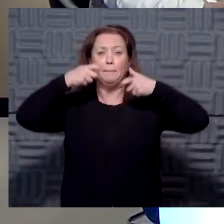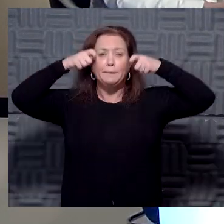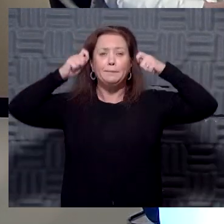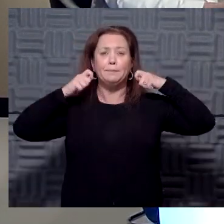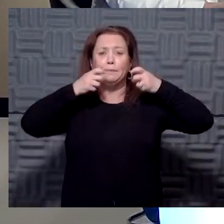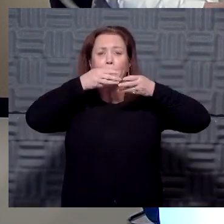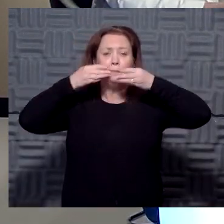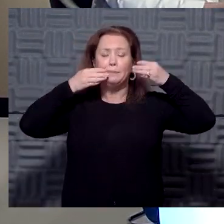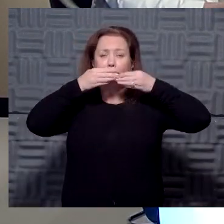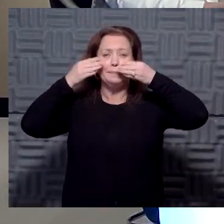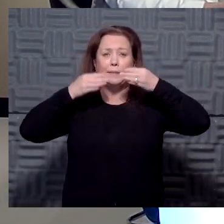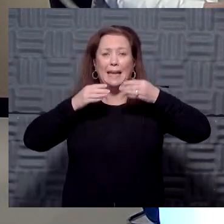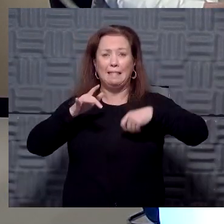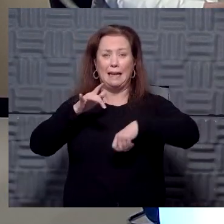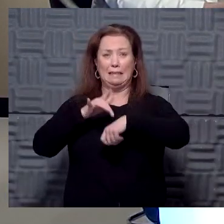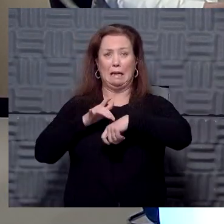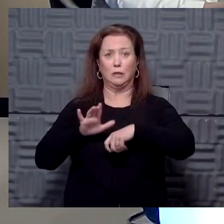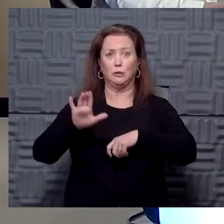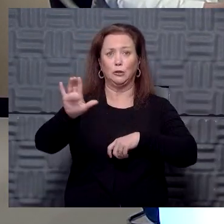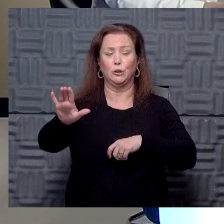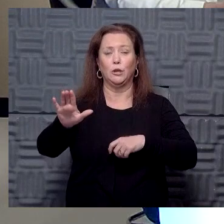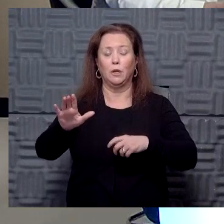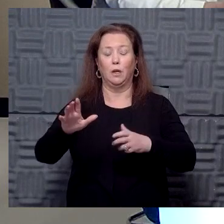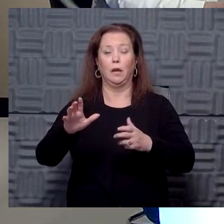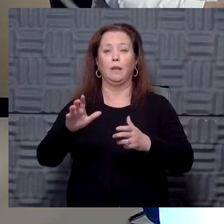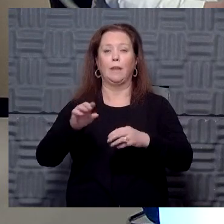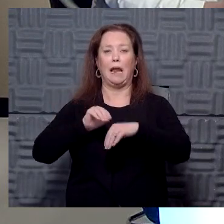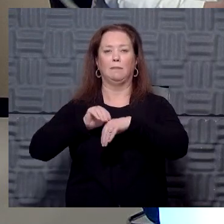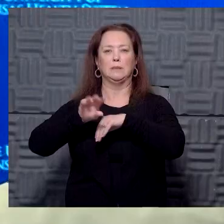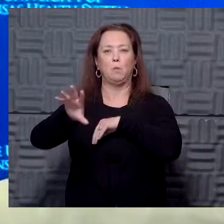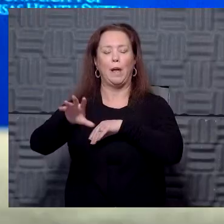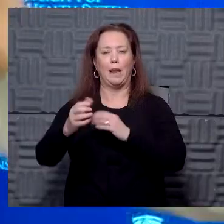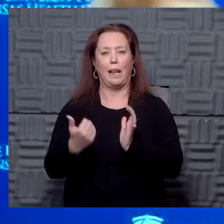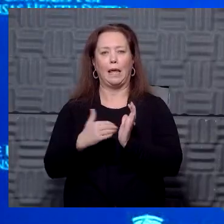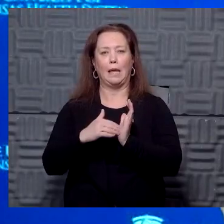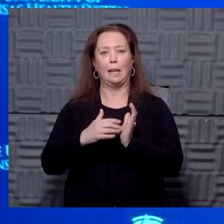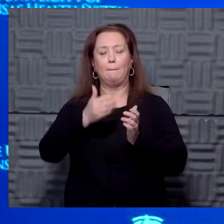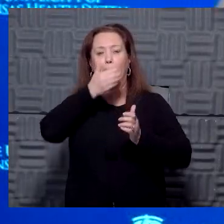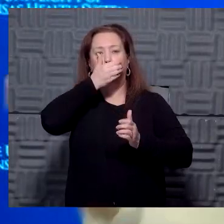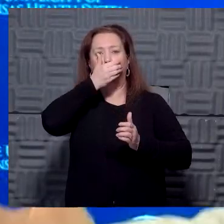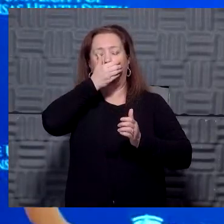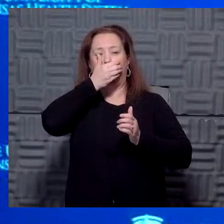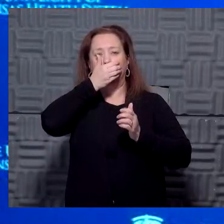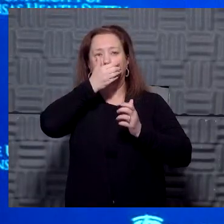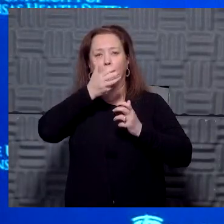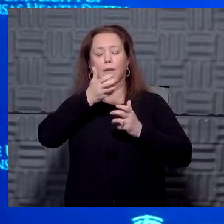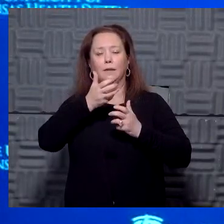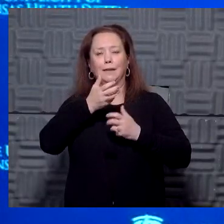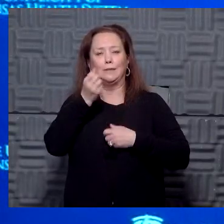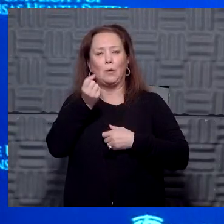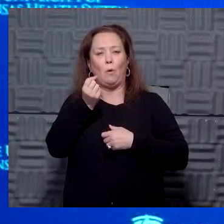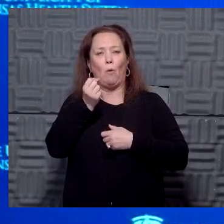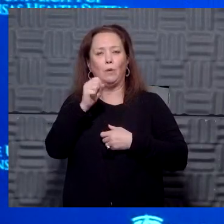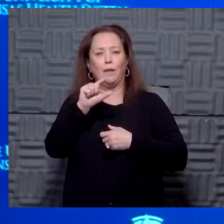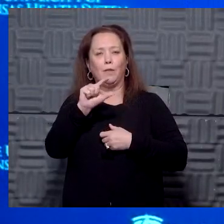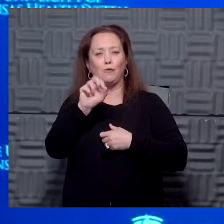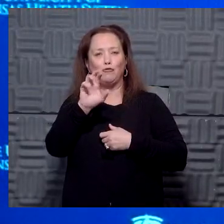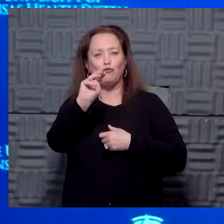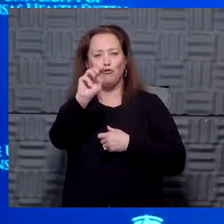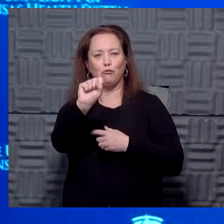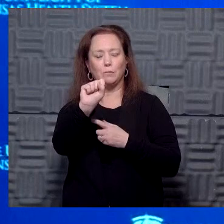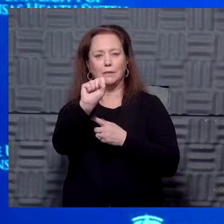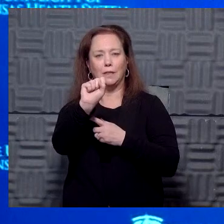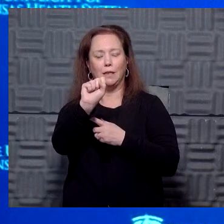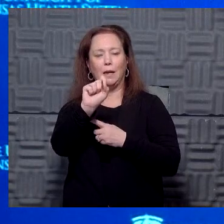or I touch it, and then I touch something else, and all of a sudden I spread everything because my mask is holding all those germs.